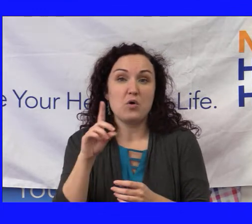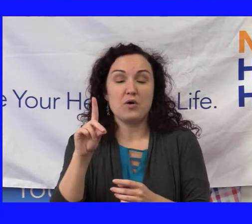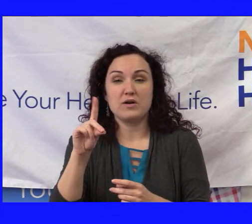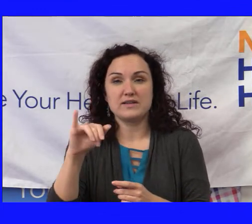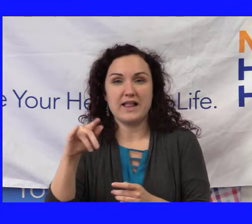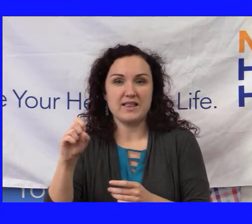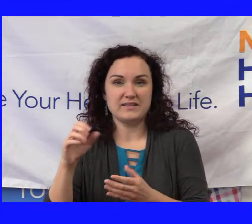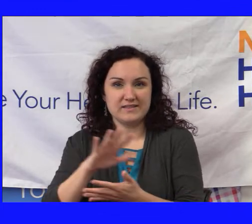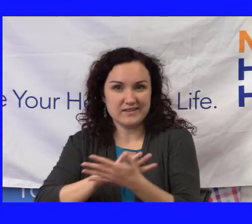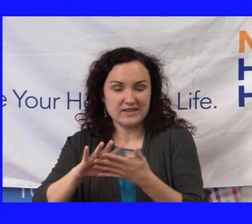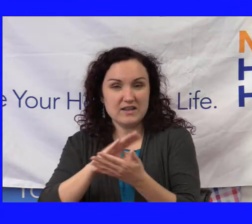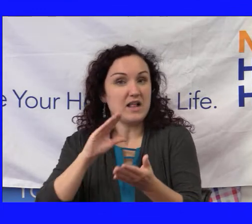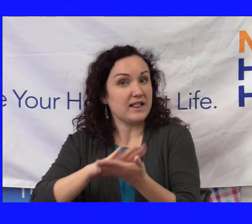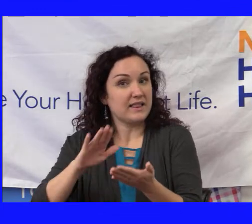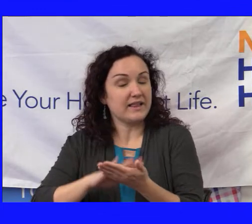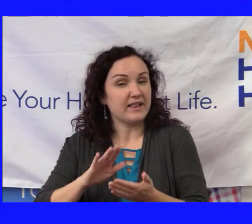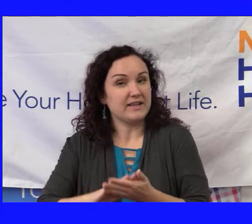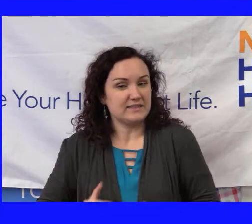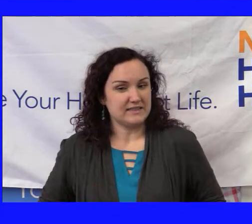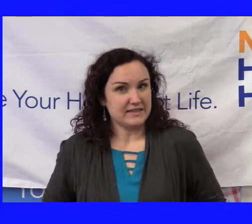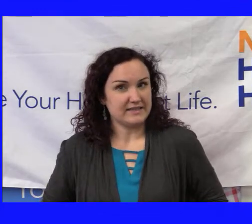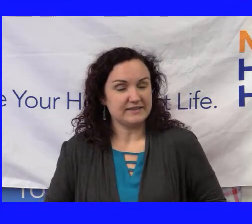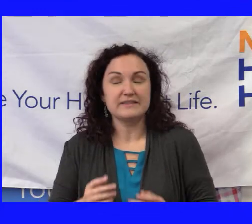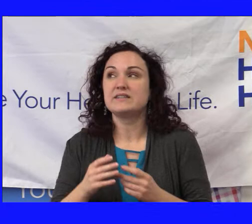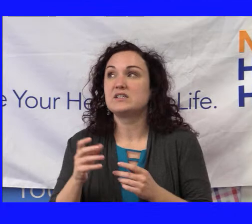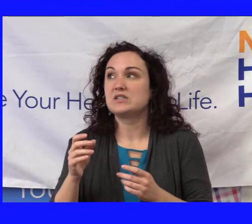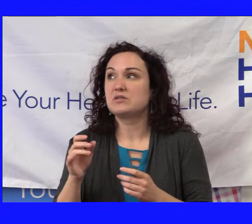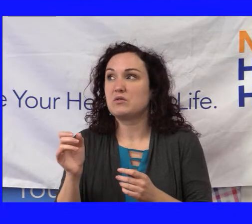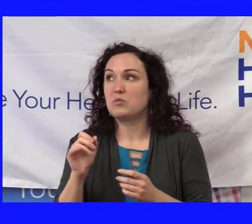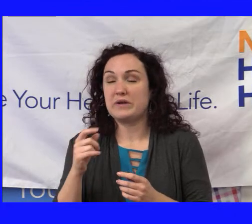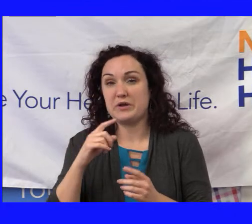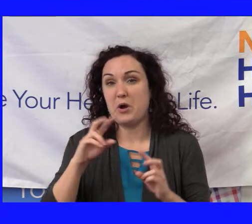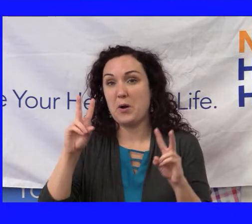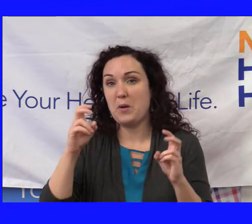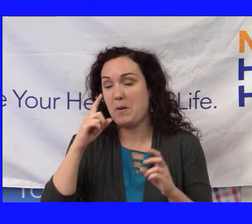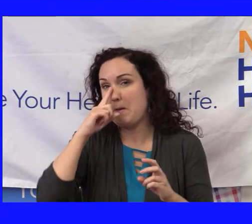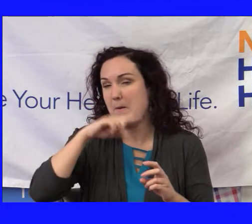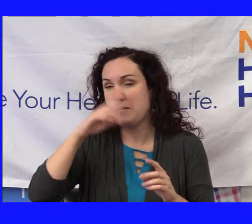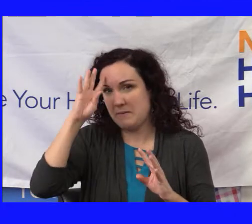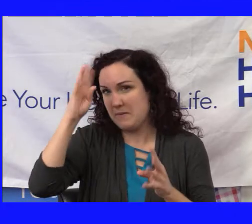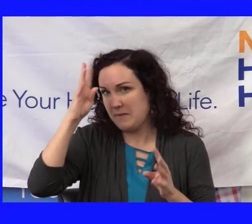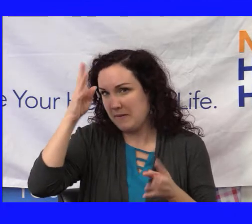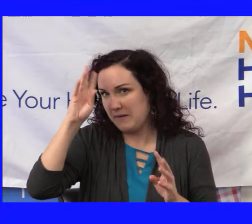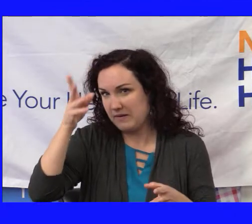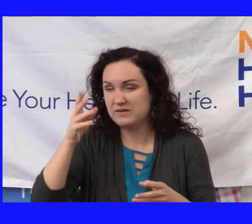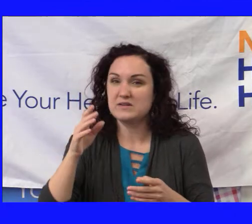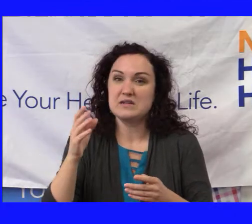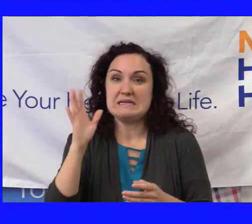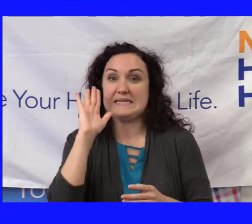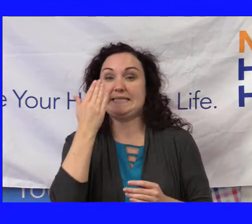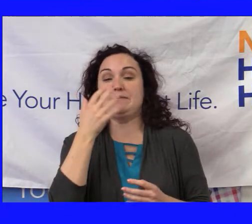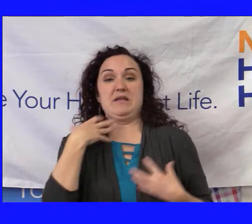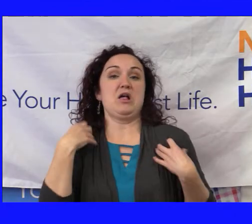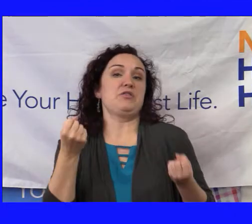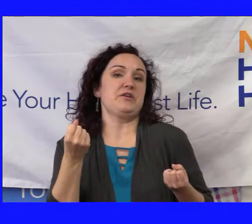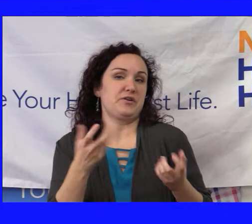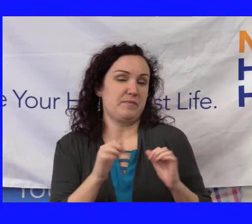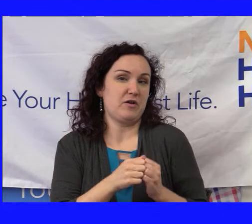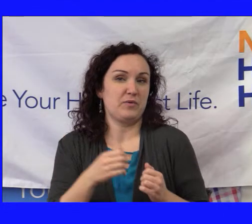also delay their referral to kidney transplantation because, again, we are artificially, but using this equation, making their kidneys appear healthier than if they were